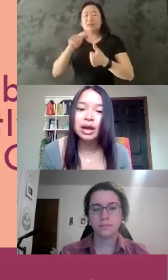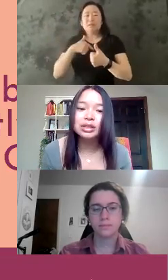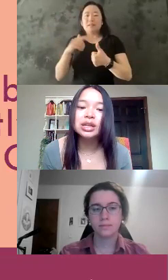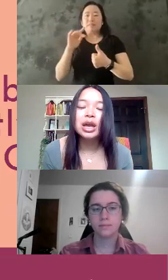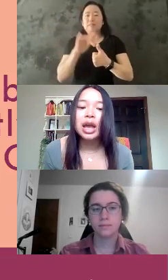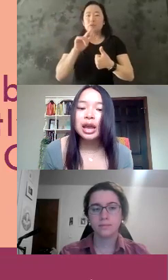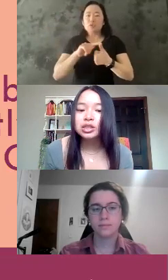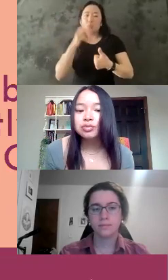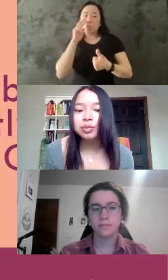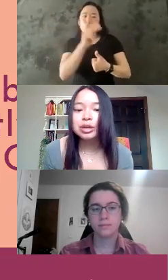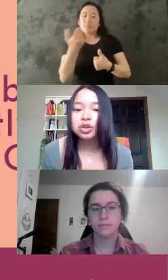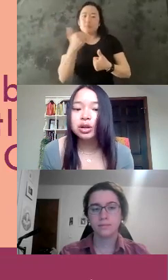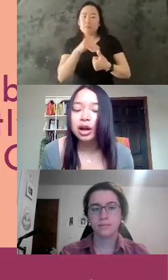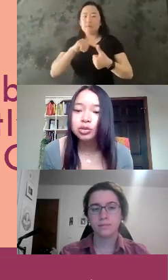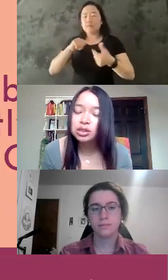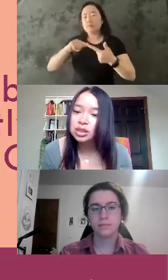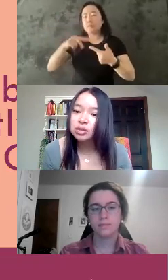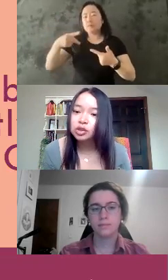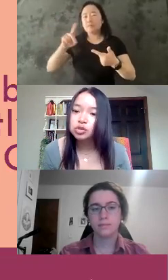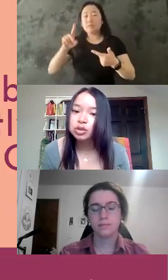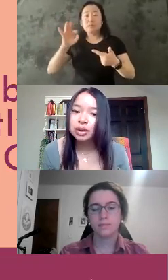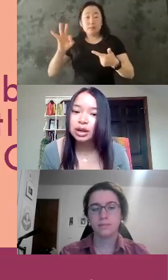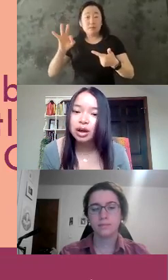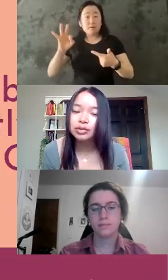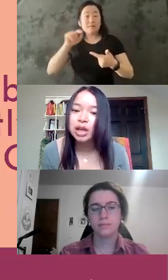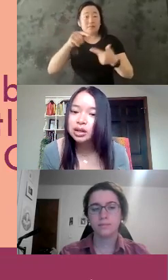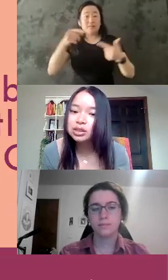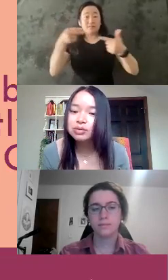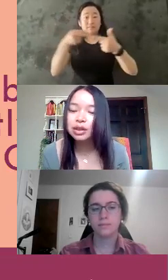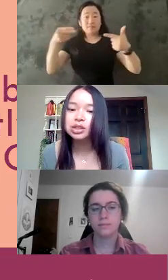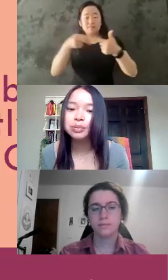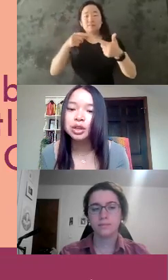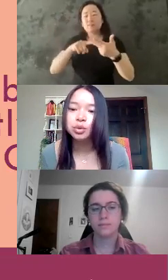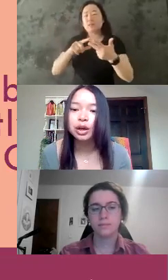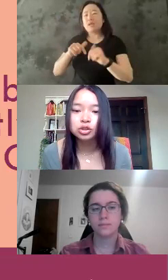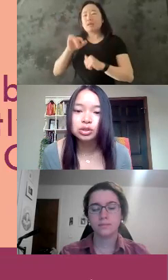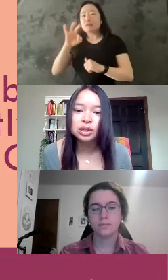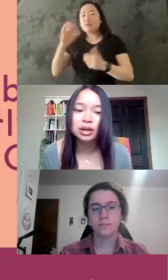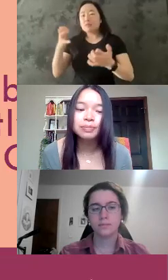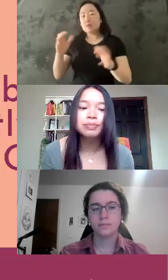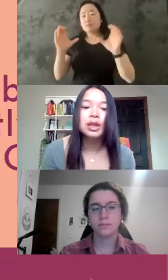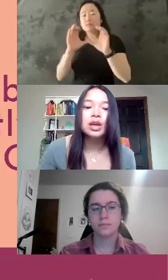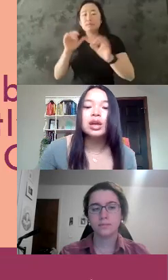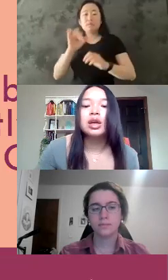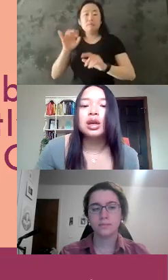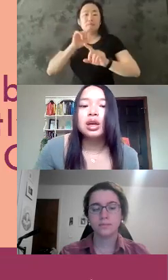PowerPoint slides, and information on how to receive a certificate of attendance if that's something you are interested